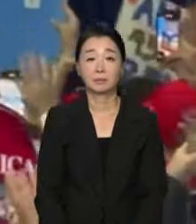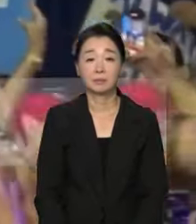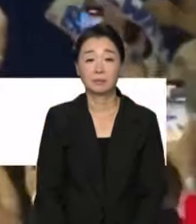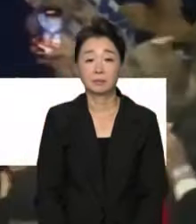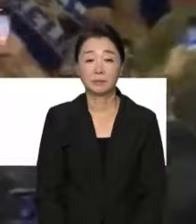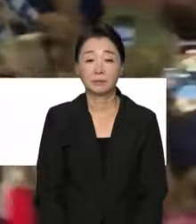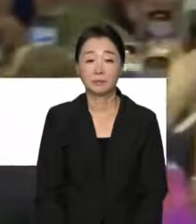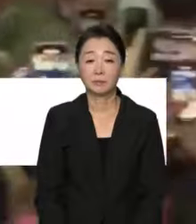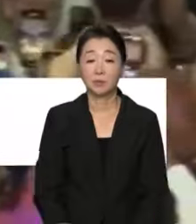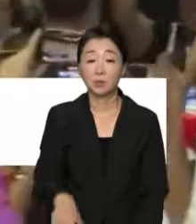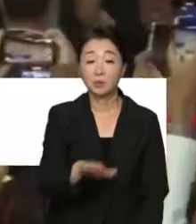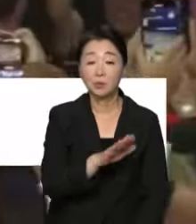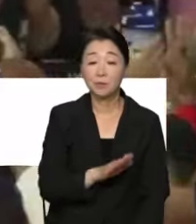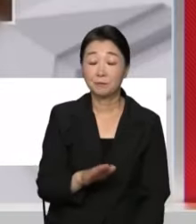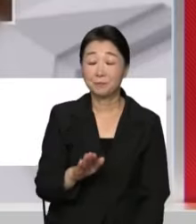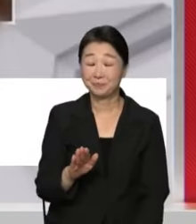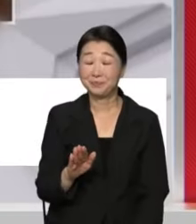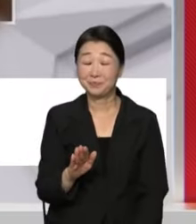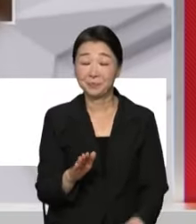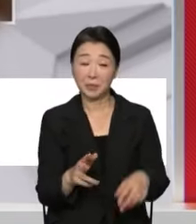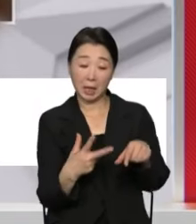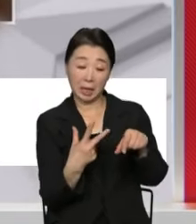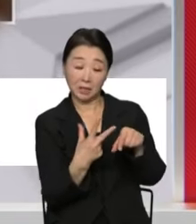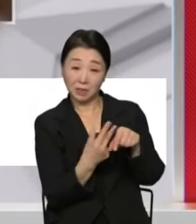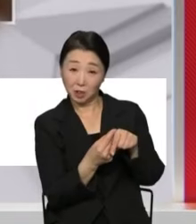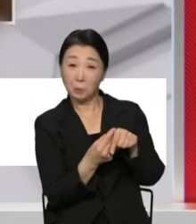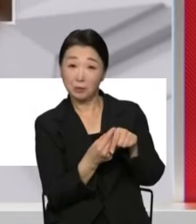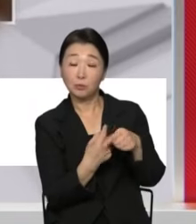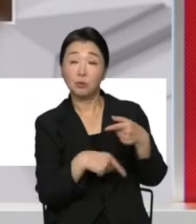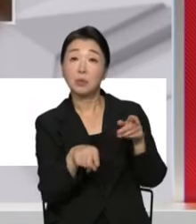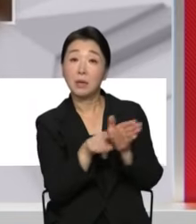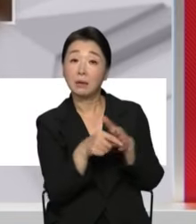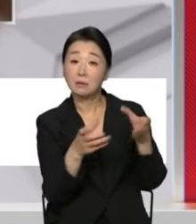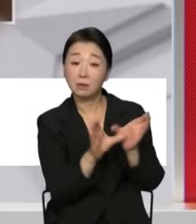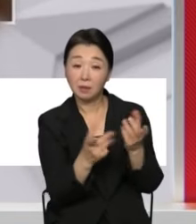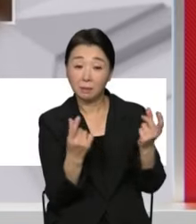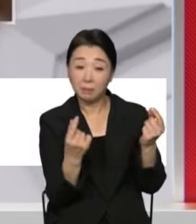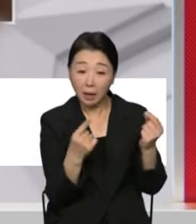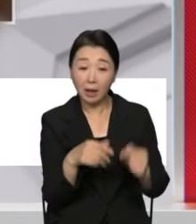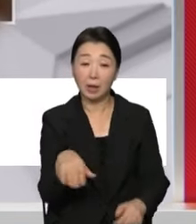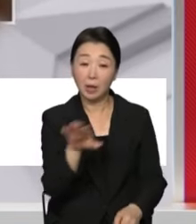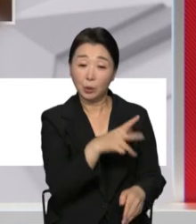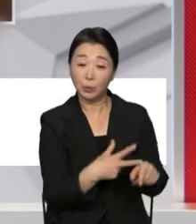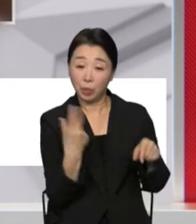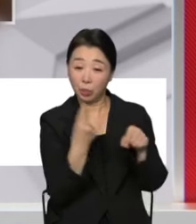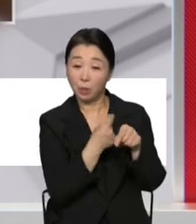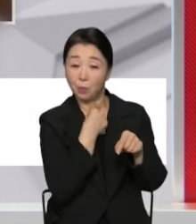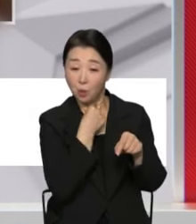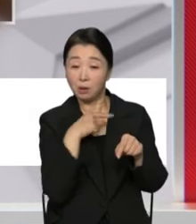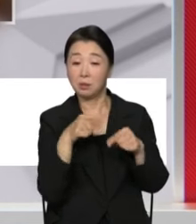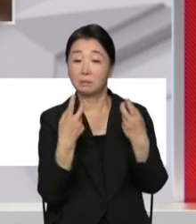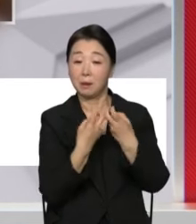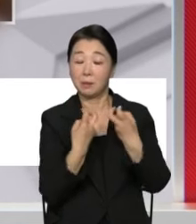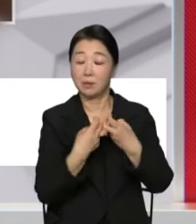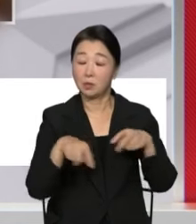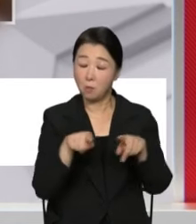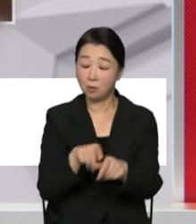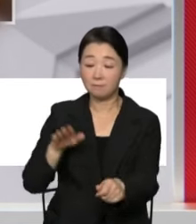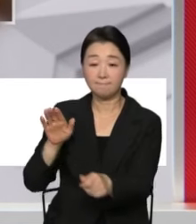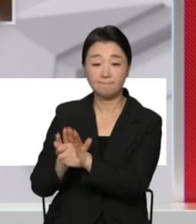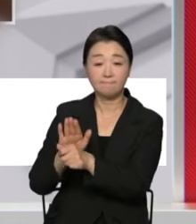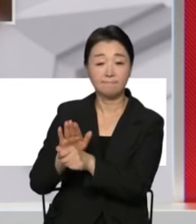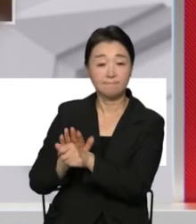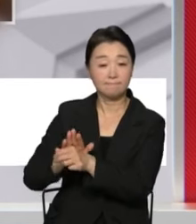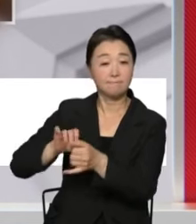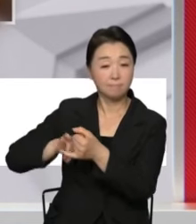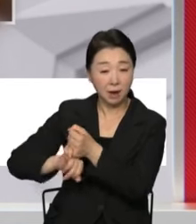We really are the party for IVF. We want fertilization and it's all the way and the Democrats tried to attack us on